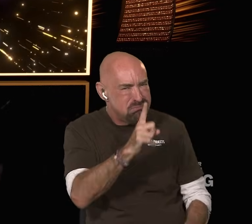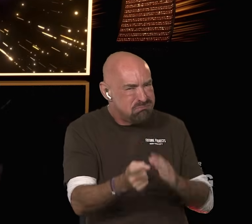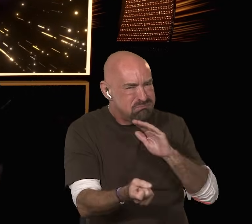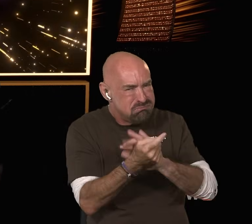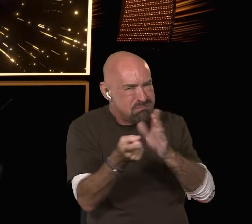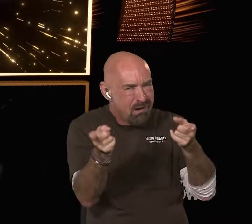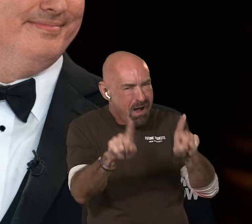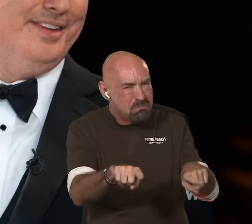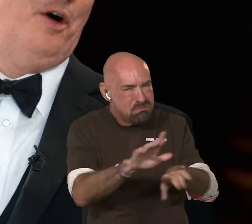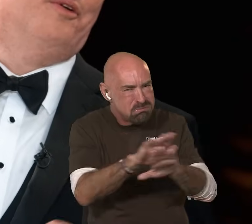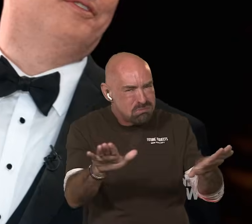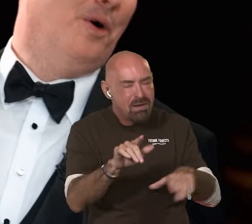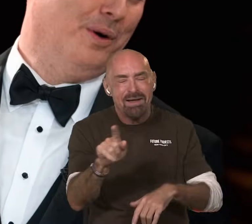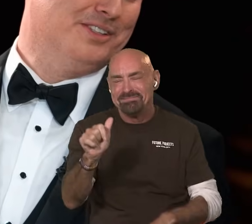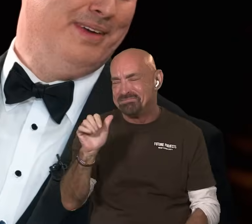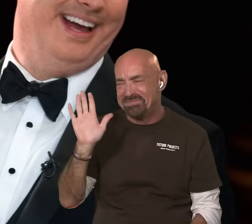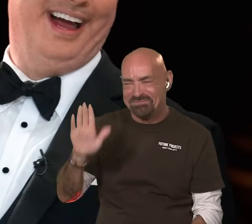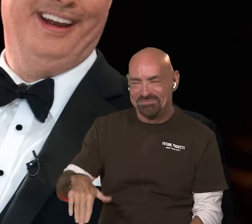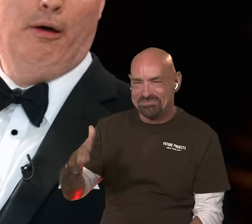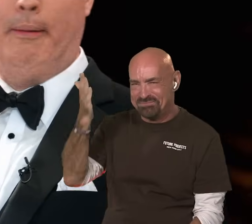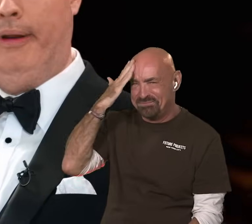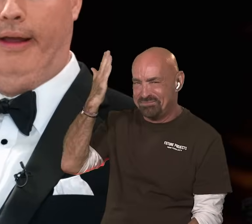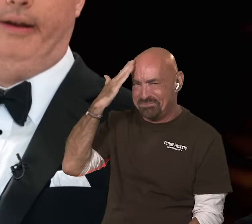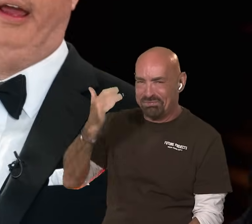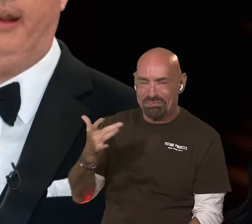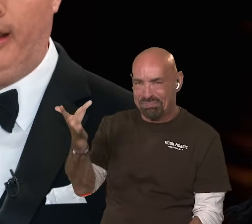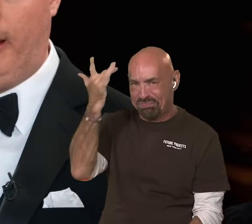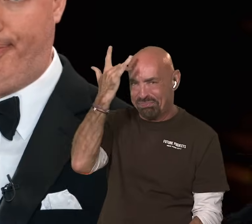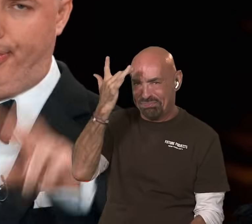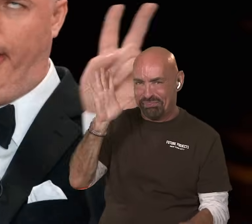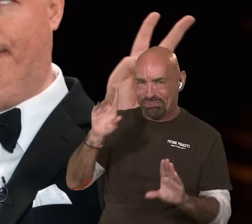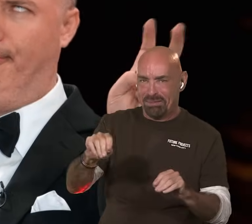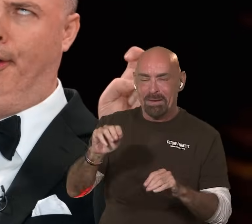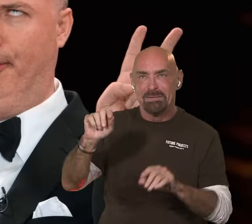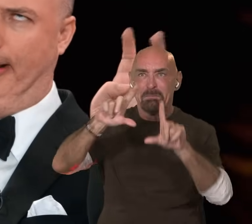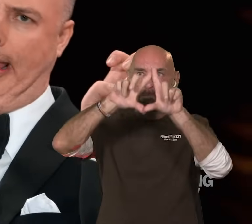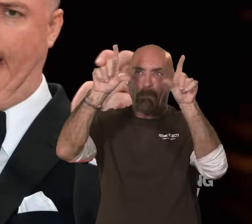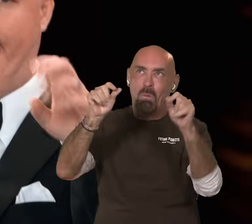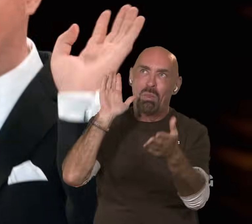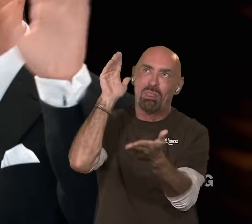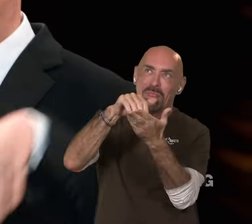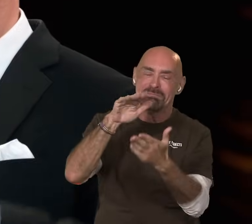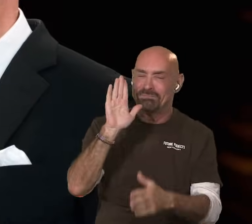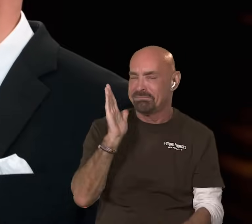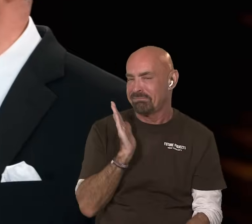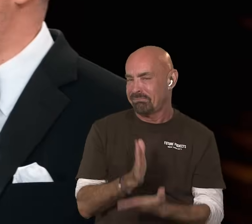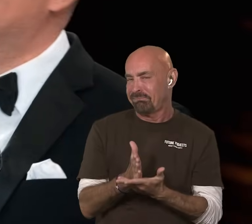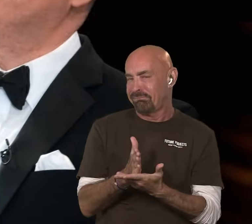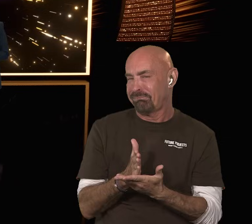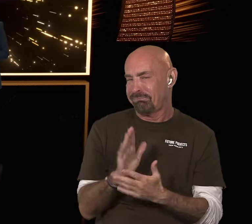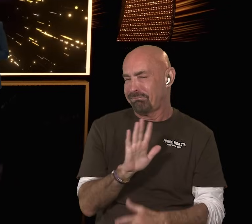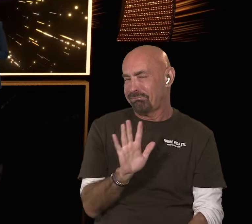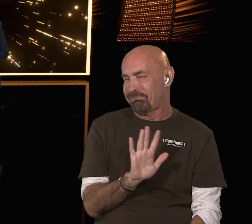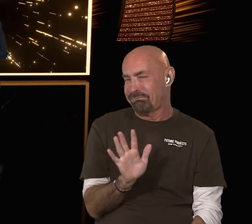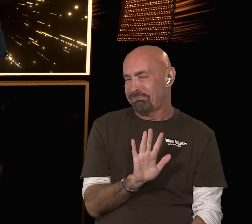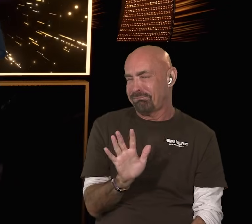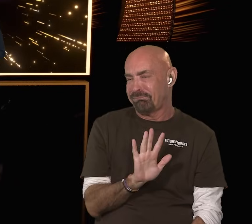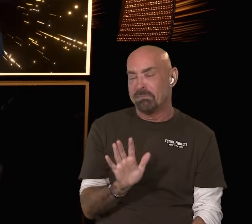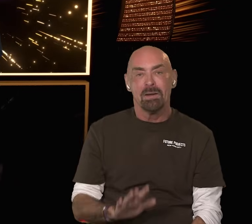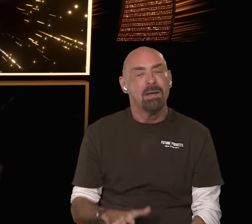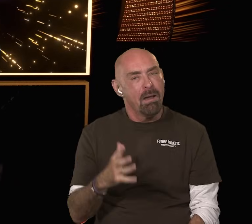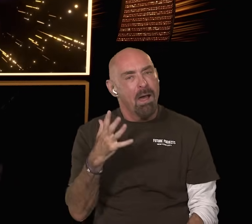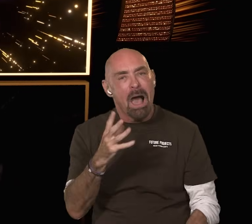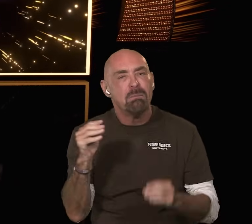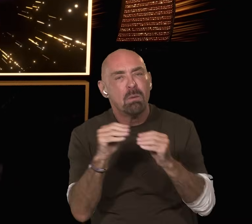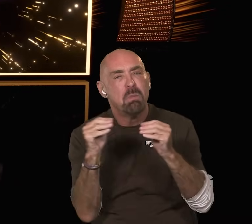didn't really happen, right? Oh, of course, Mika. I know. I'm not an idiot. Moon landing, sure. Well,